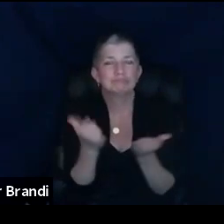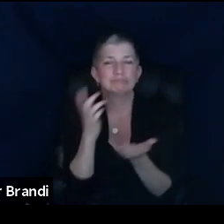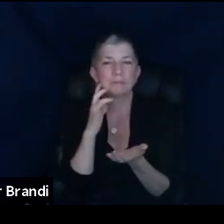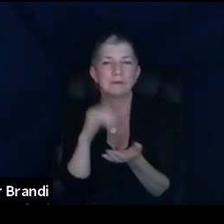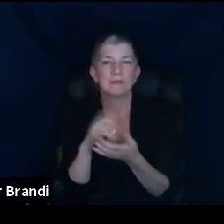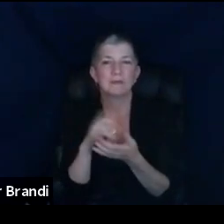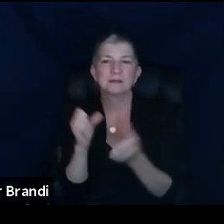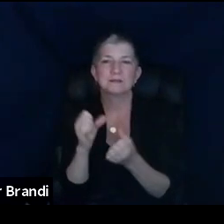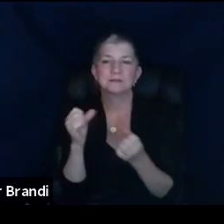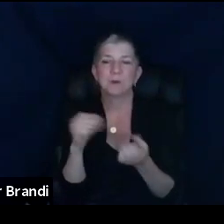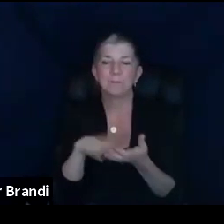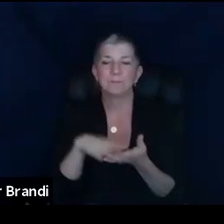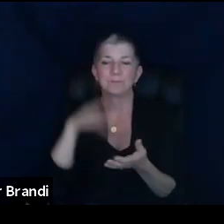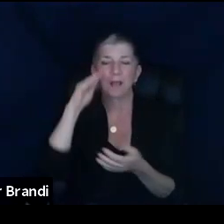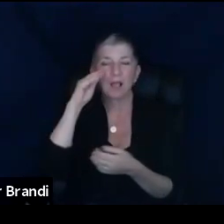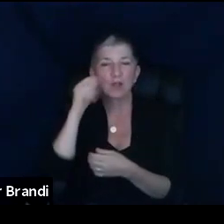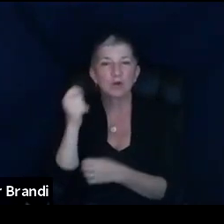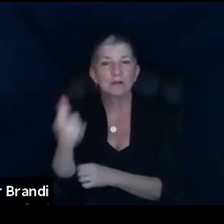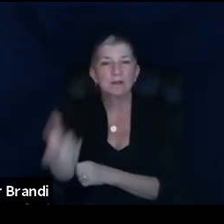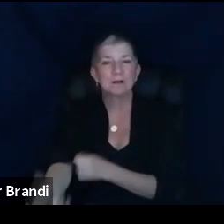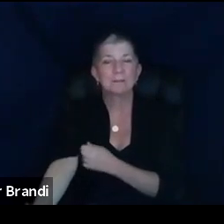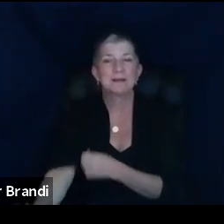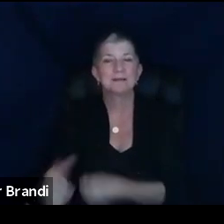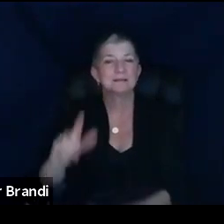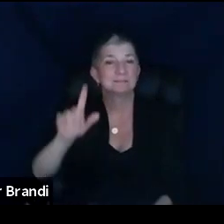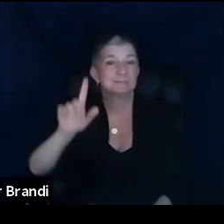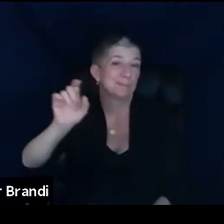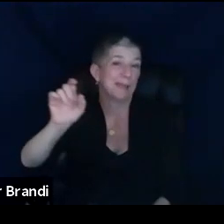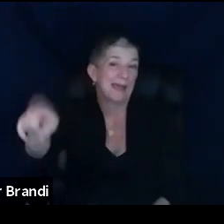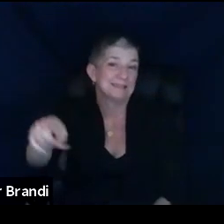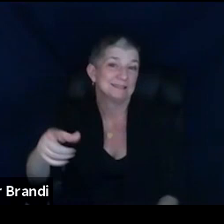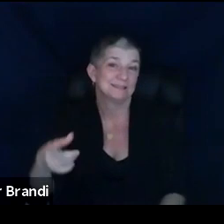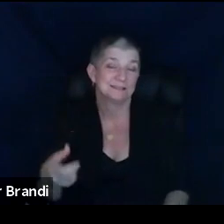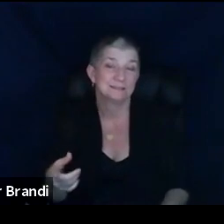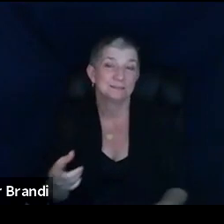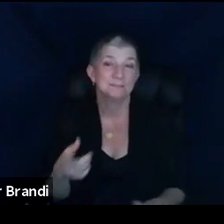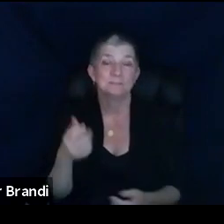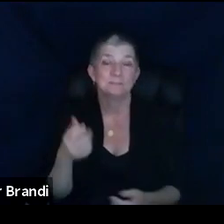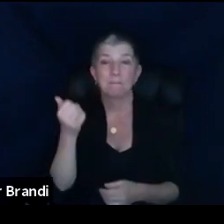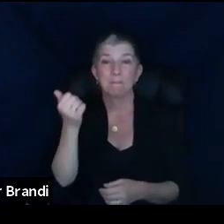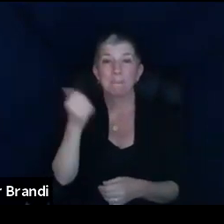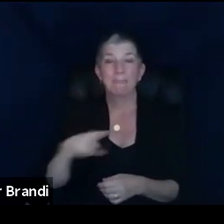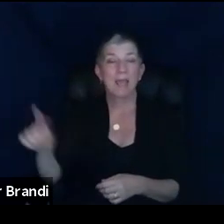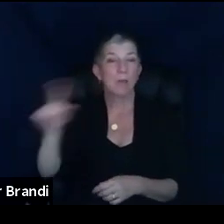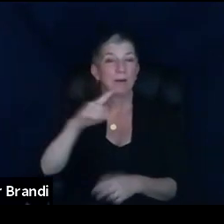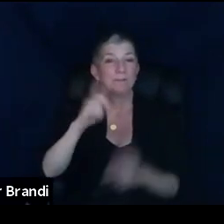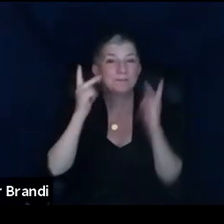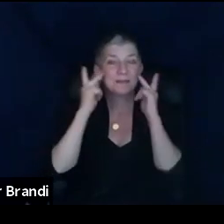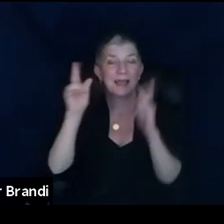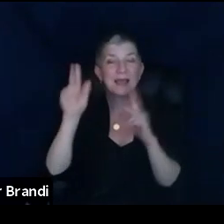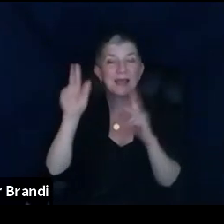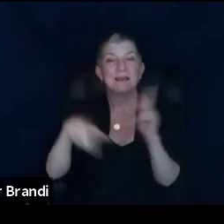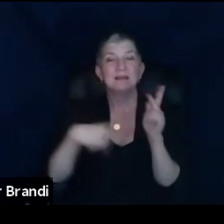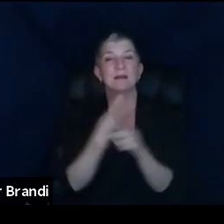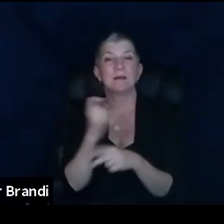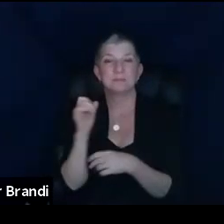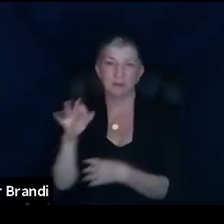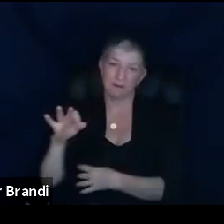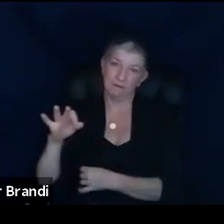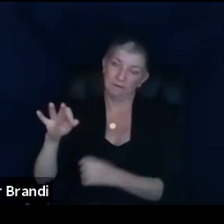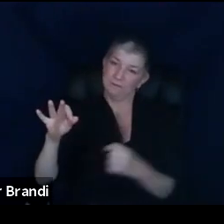So I learned a little bit just asking. Has anybody else come across any types of